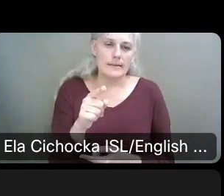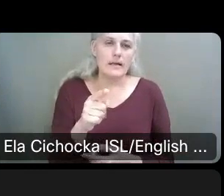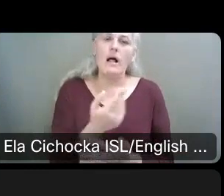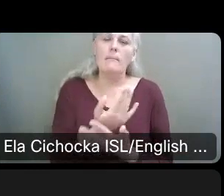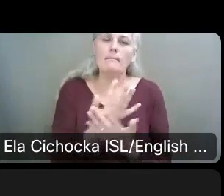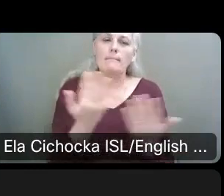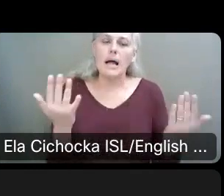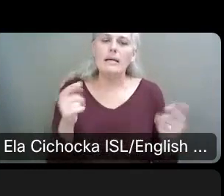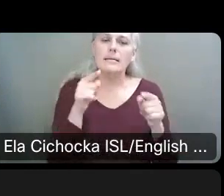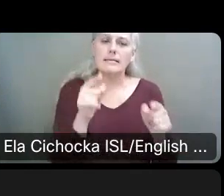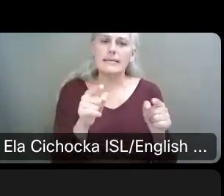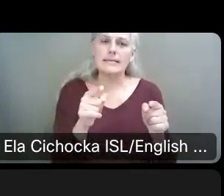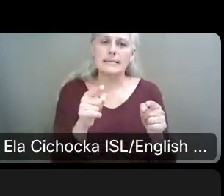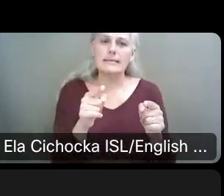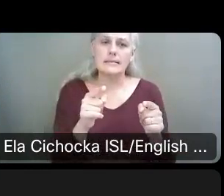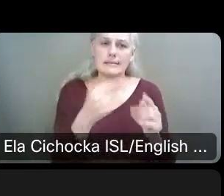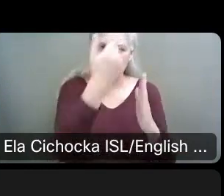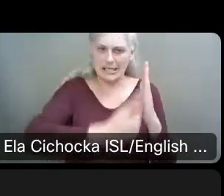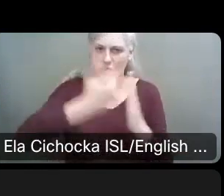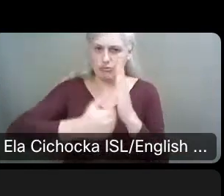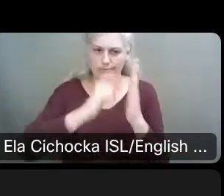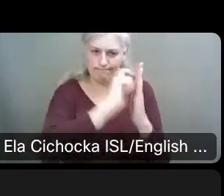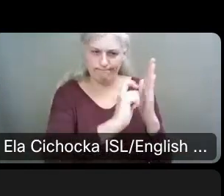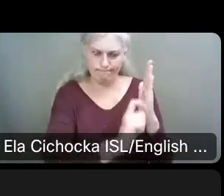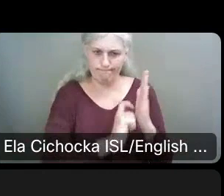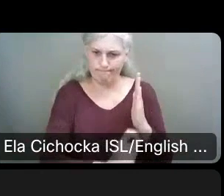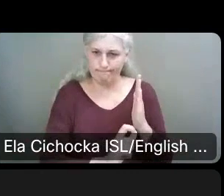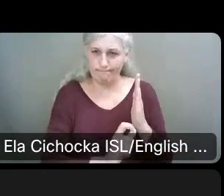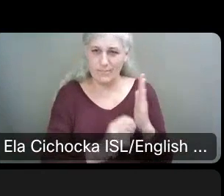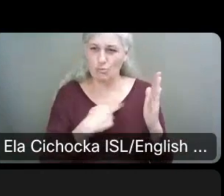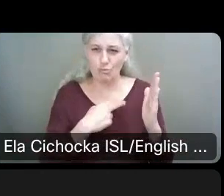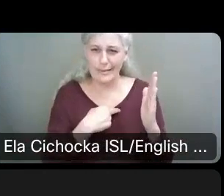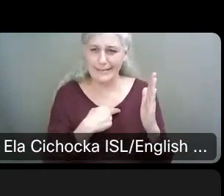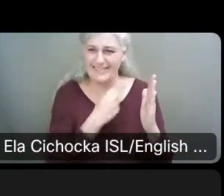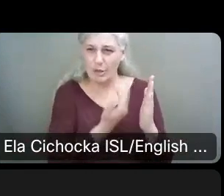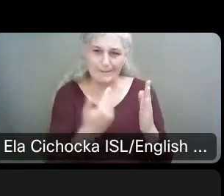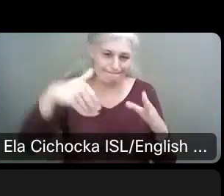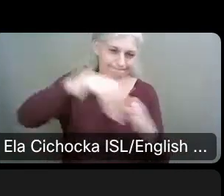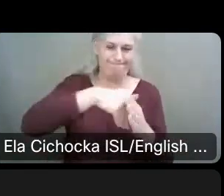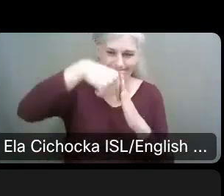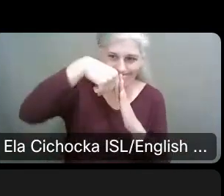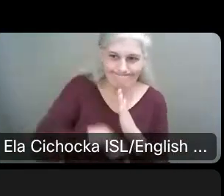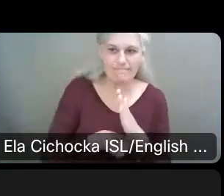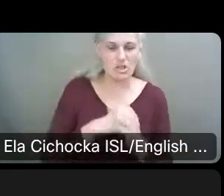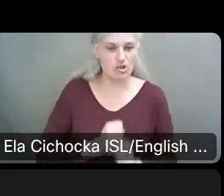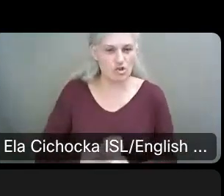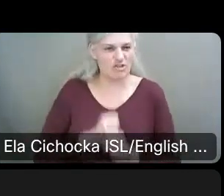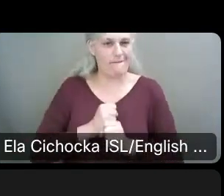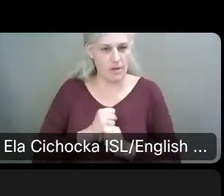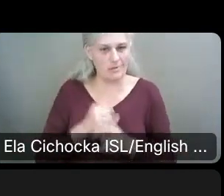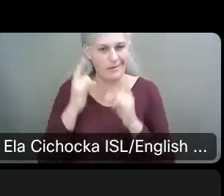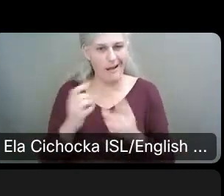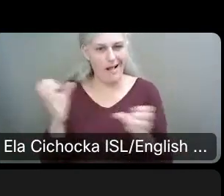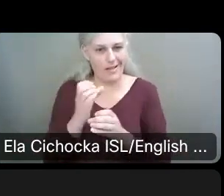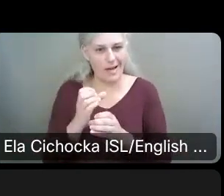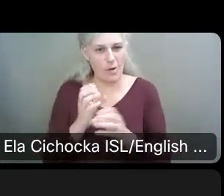many of these described on the slides coming up, but it really doesn't convey the depth of suffering I think that a healthcare worker